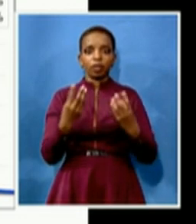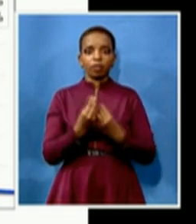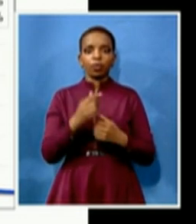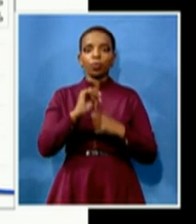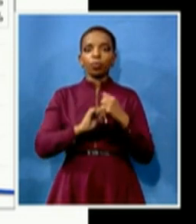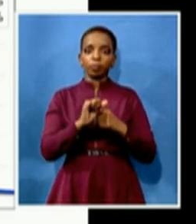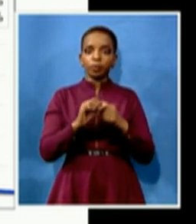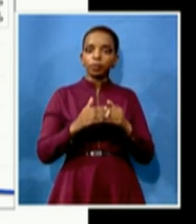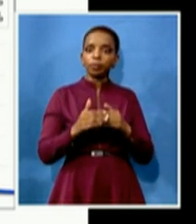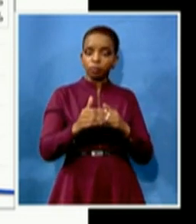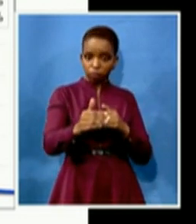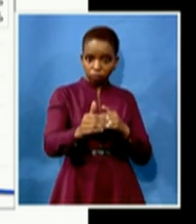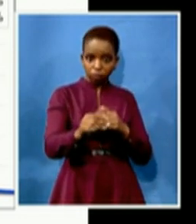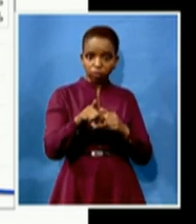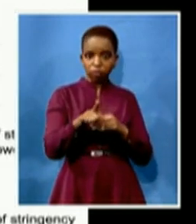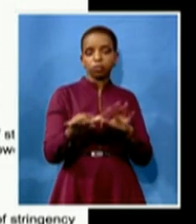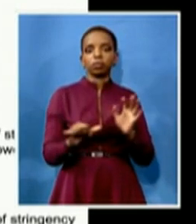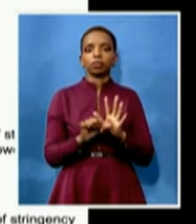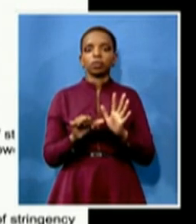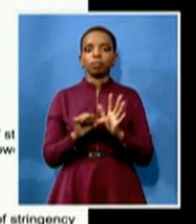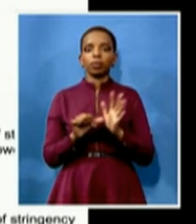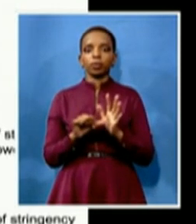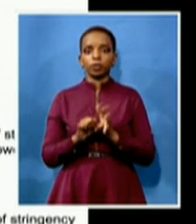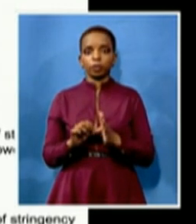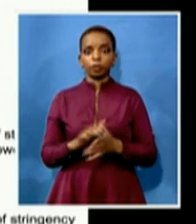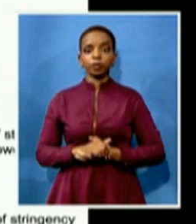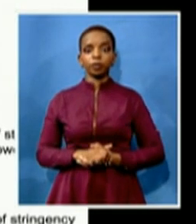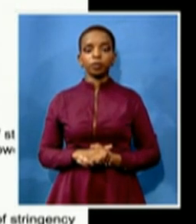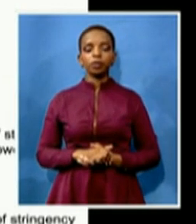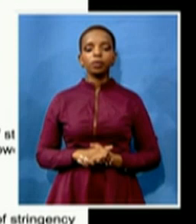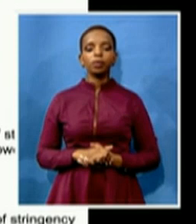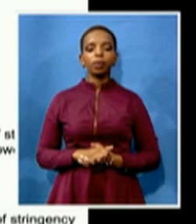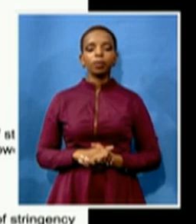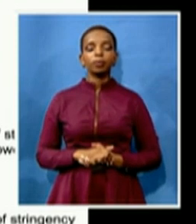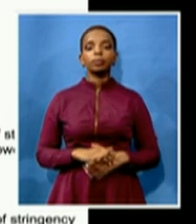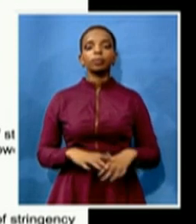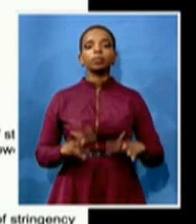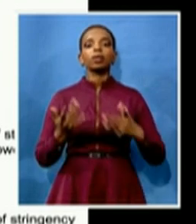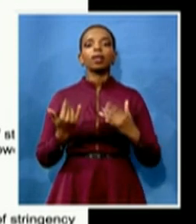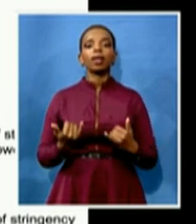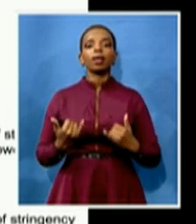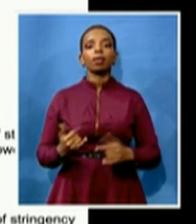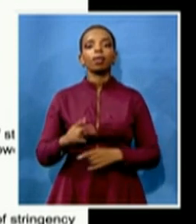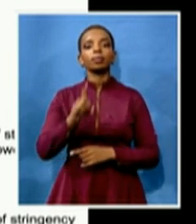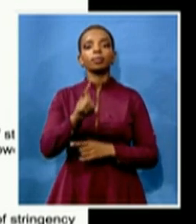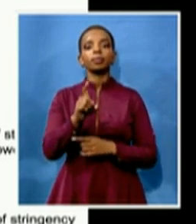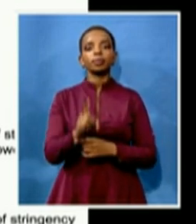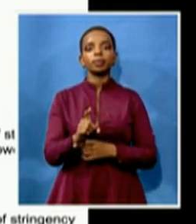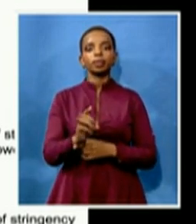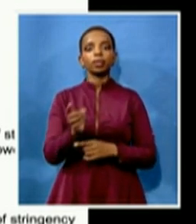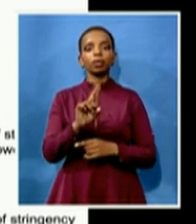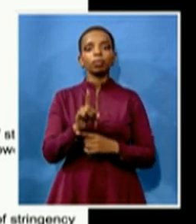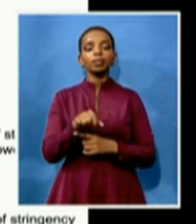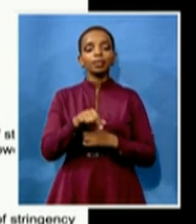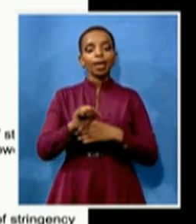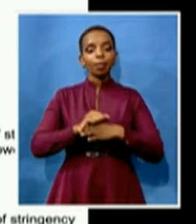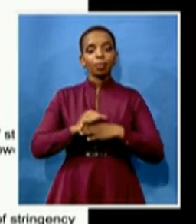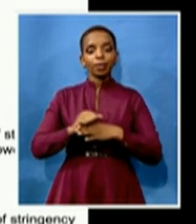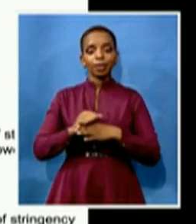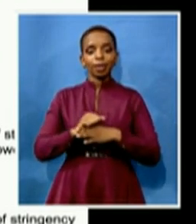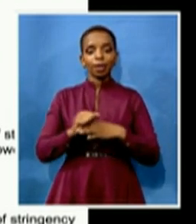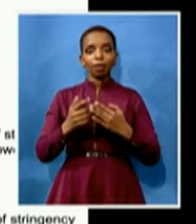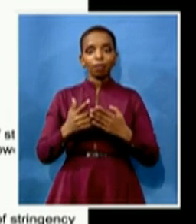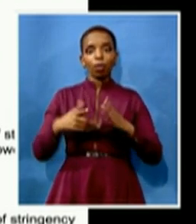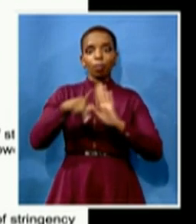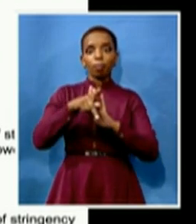the epidemic. Now, let's move on to the practicality of this for policymakers. So based on this mathematical